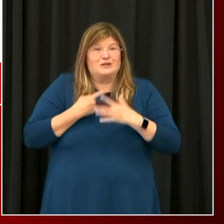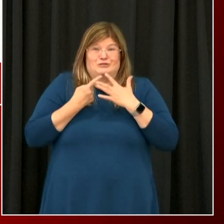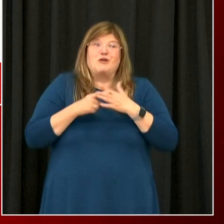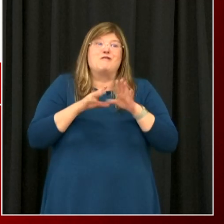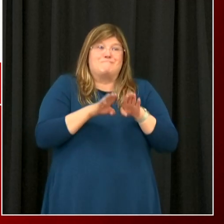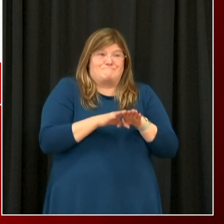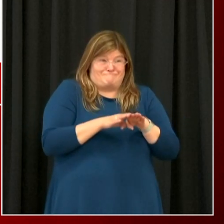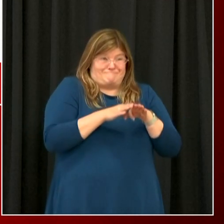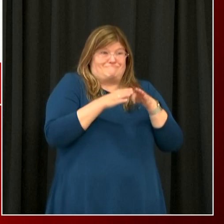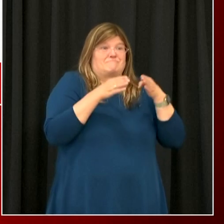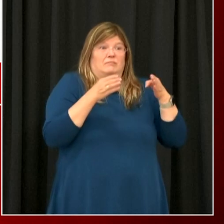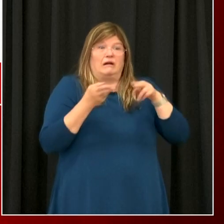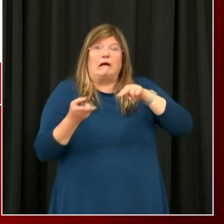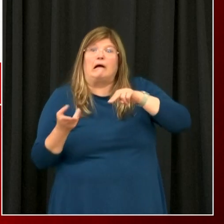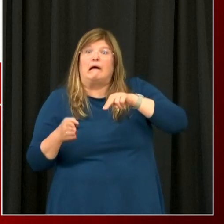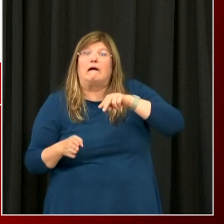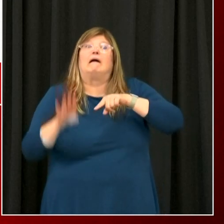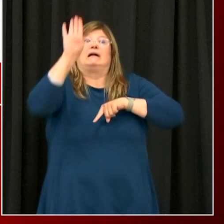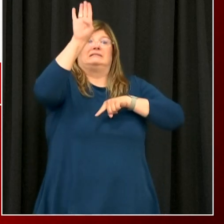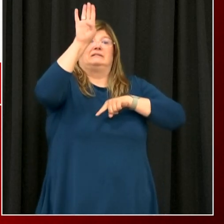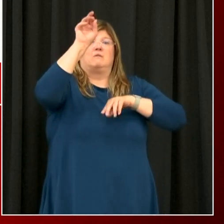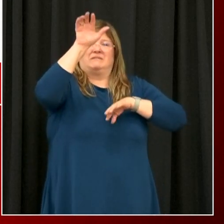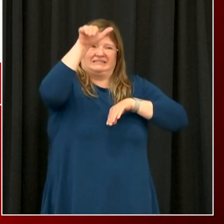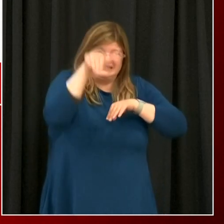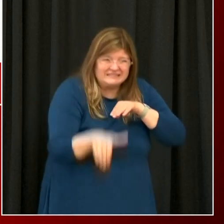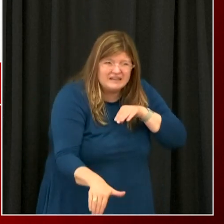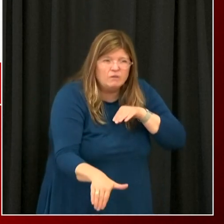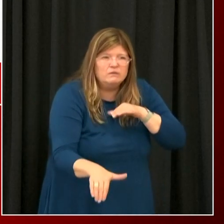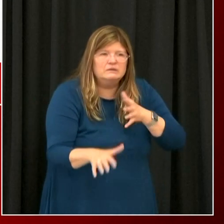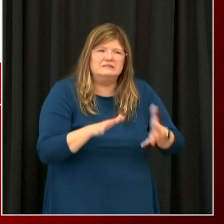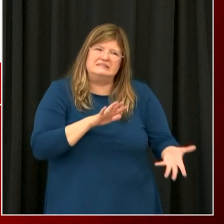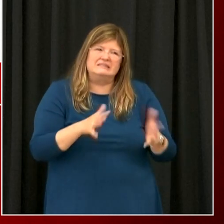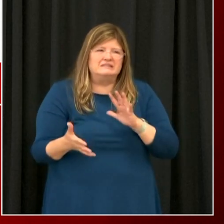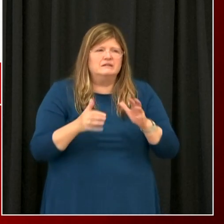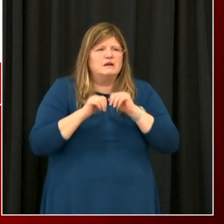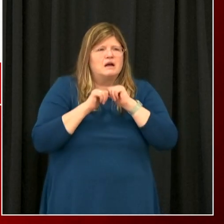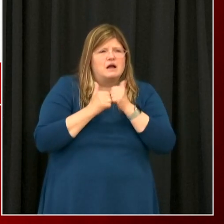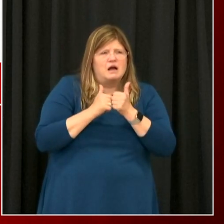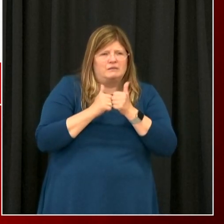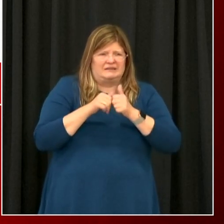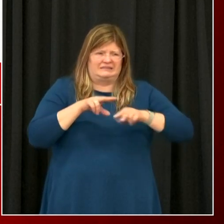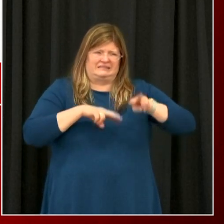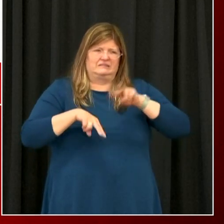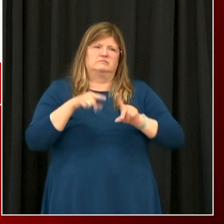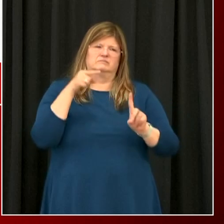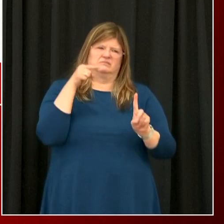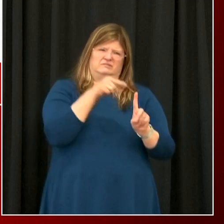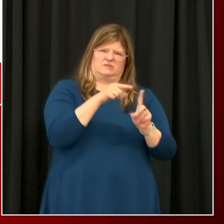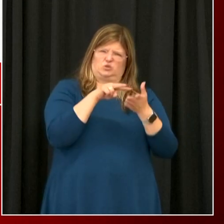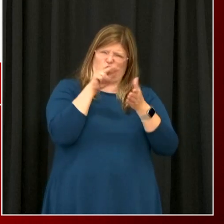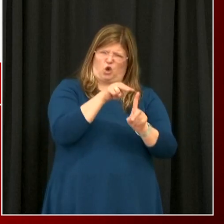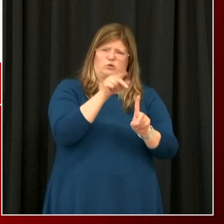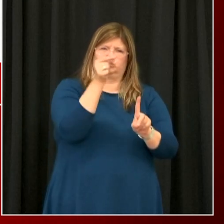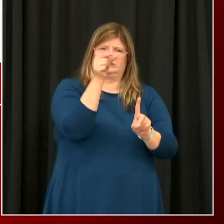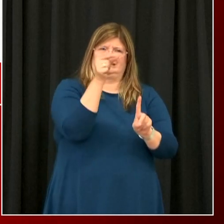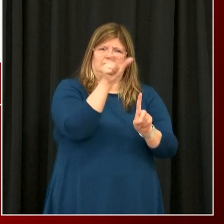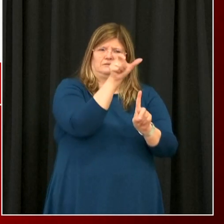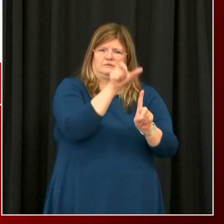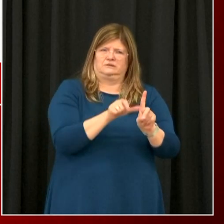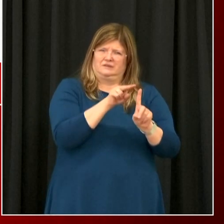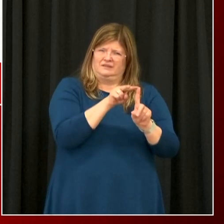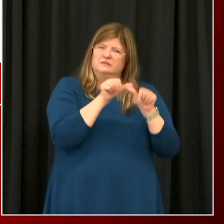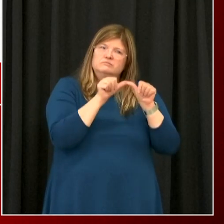that are associated with the phased reopening begins with the green shaded area. So we want to see